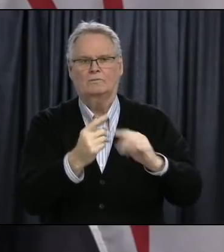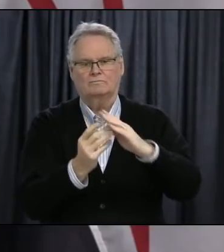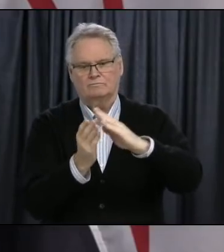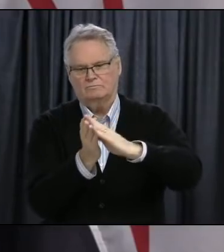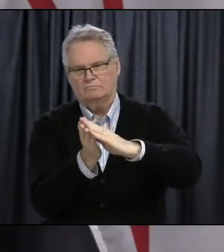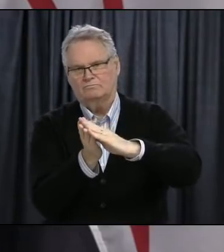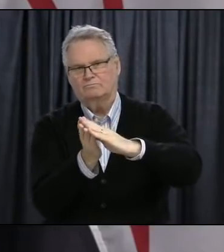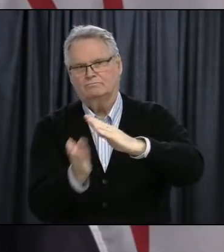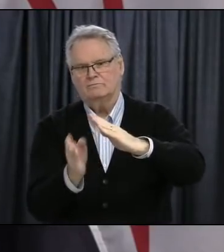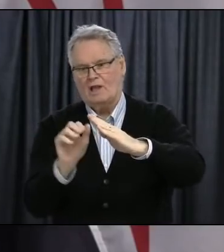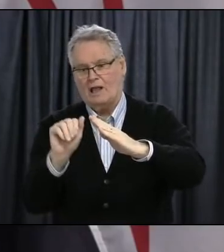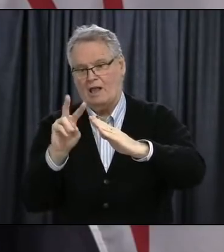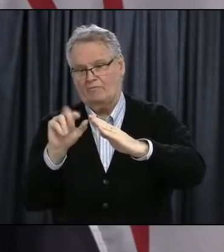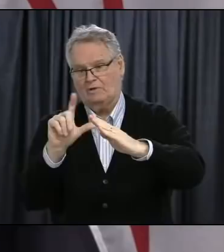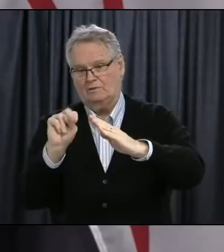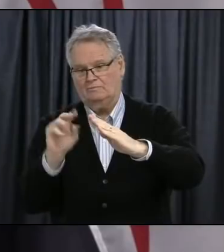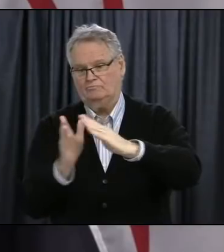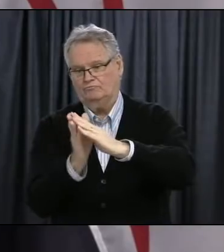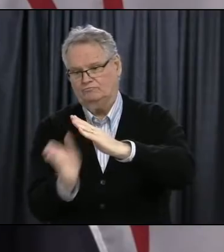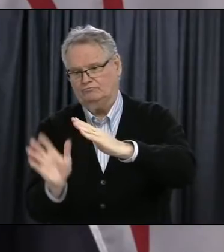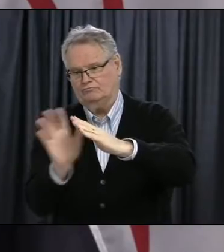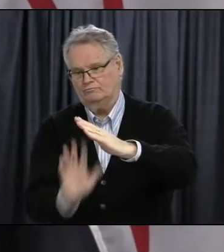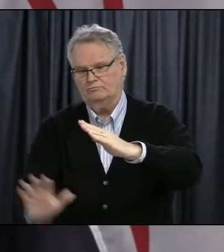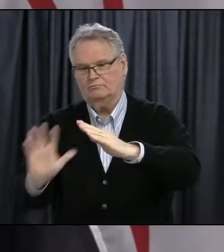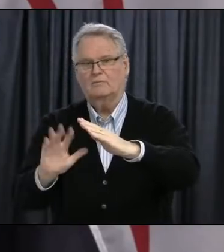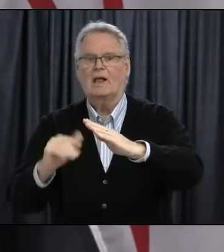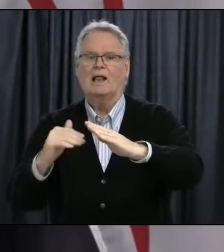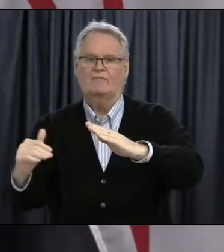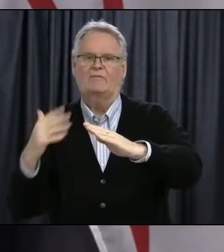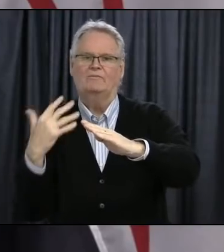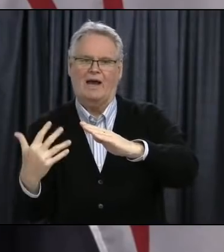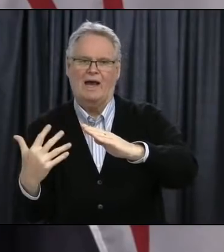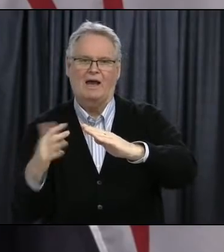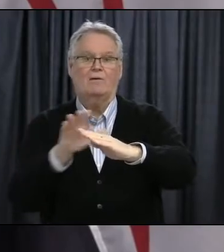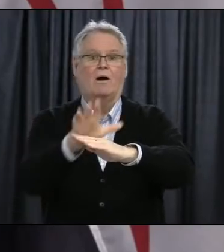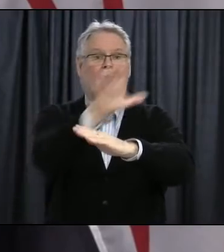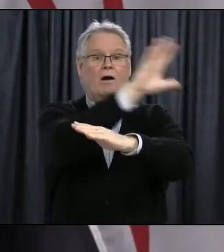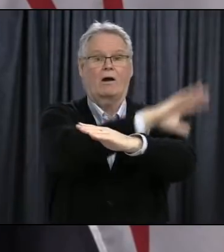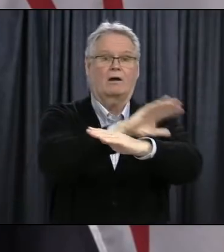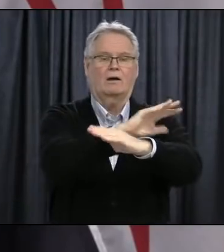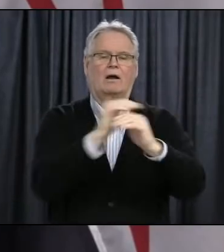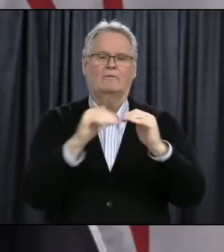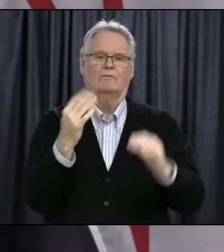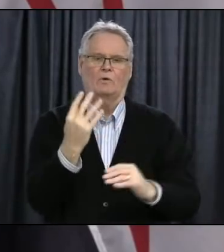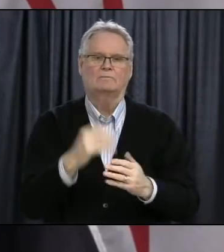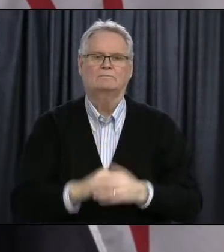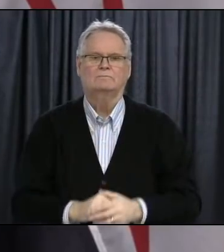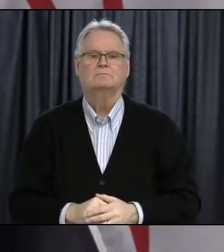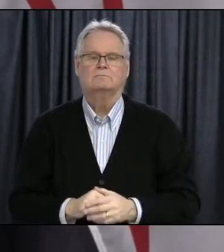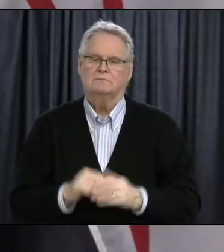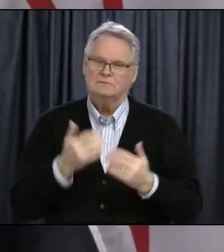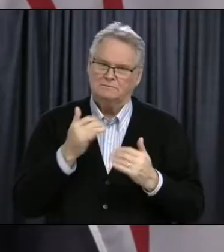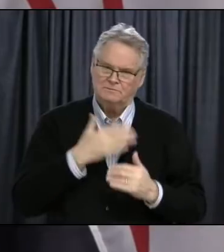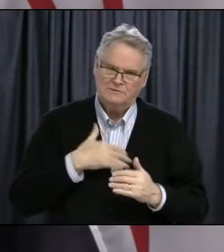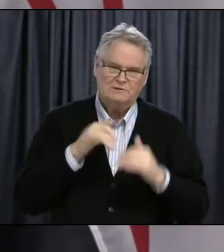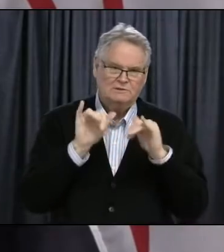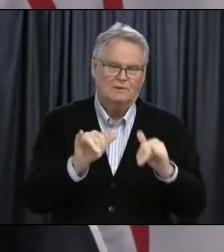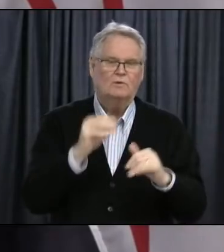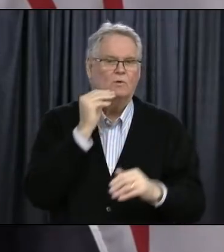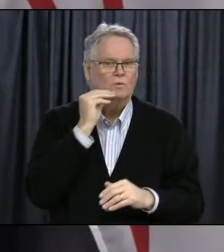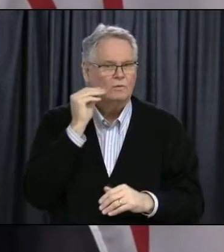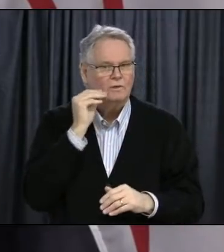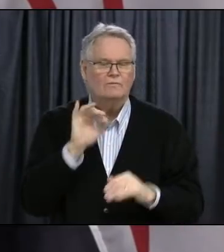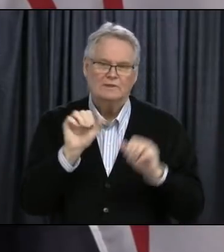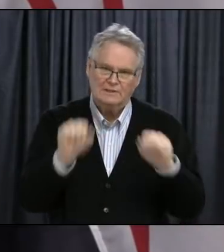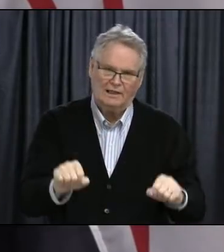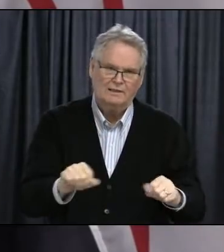as possible and work from home if you are able. You should stay within your household bubble when you are not at work or school. However,